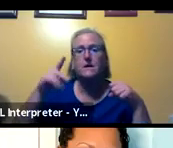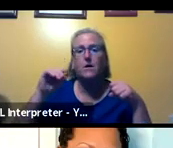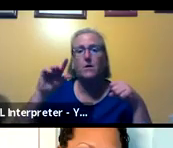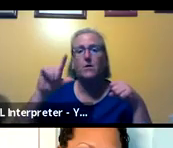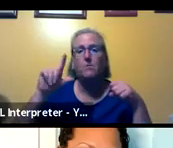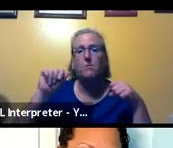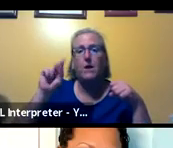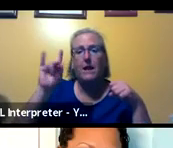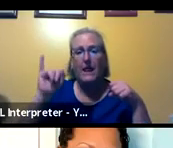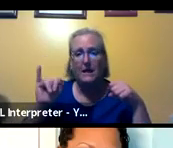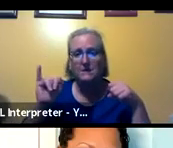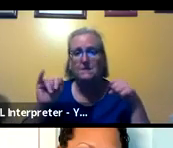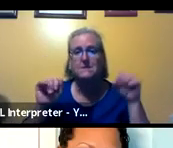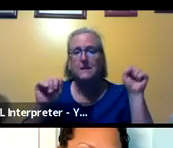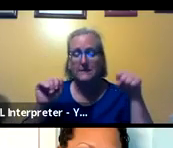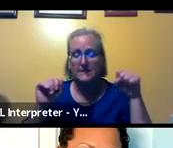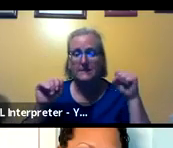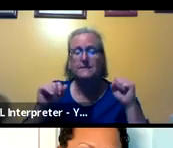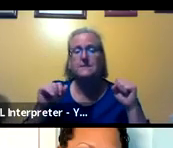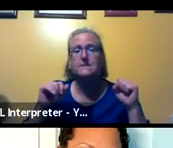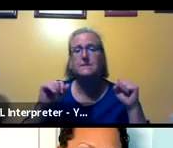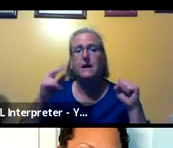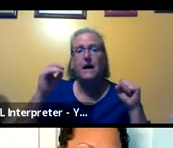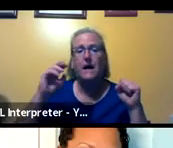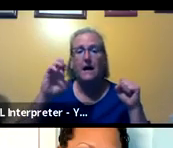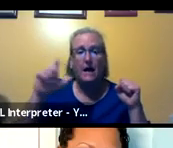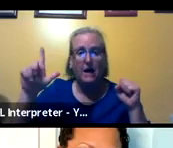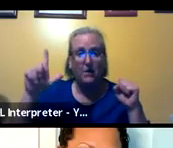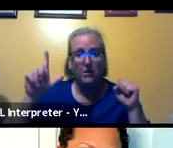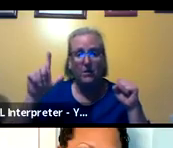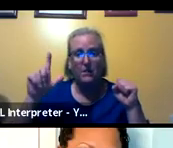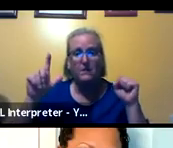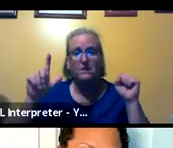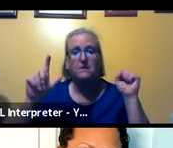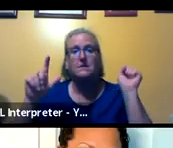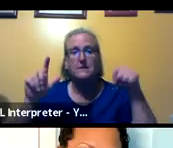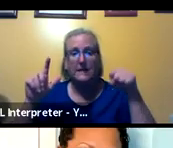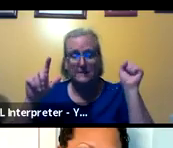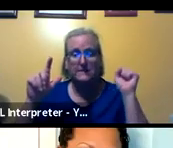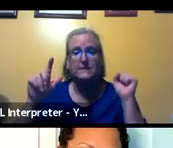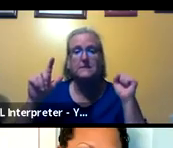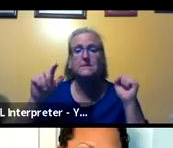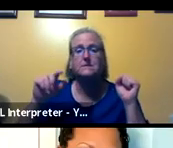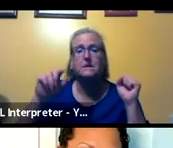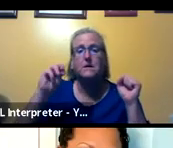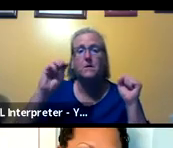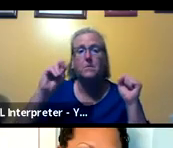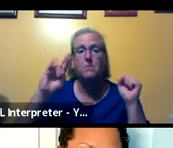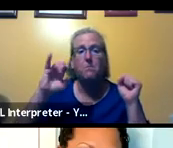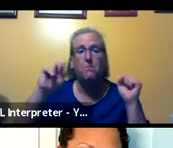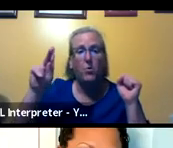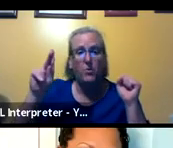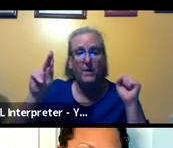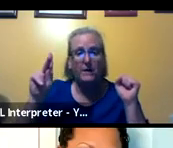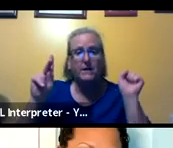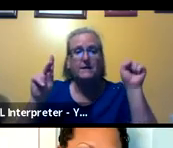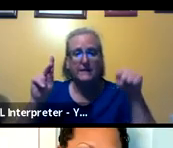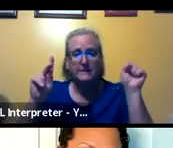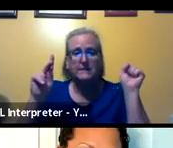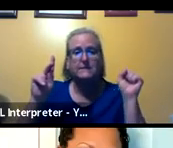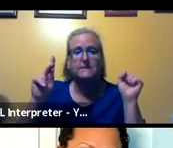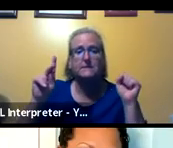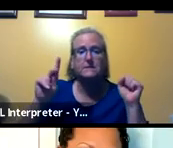Pulaski? Pulaski, yes. Mr. Howell? Warren Howell, yes. Moriak? Monica Moriak,